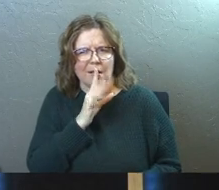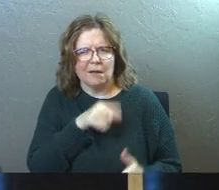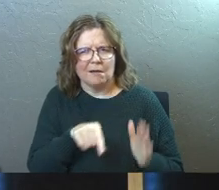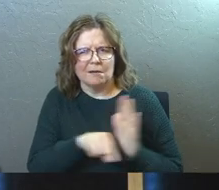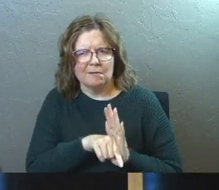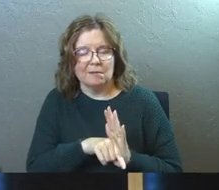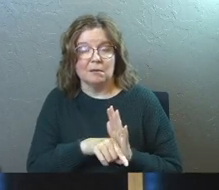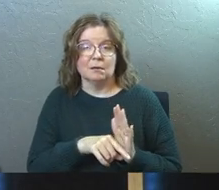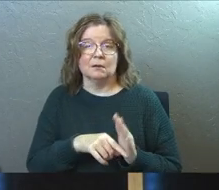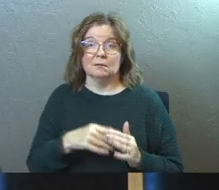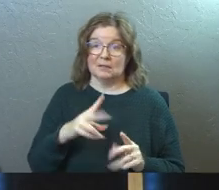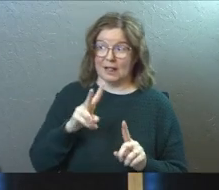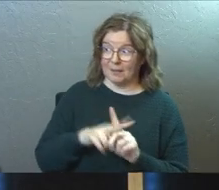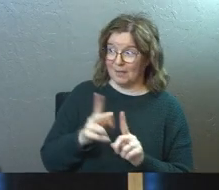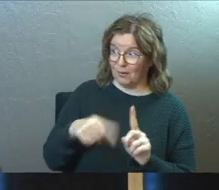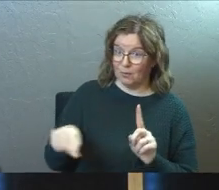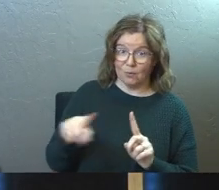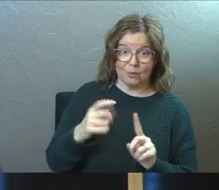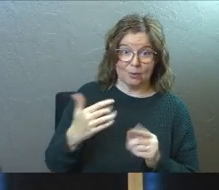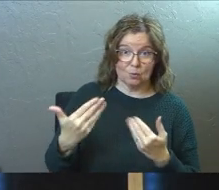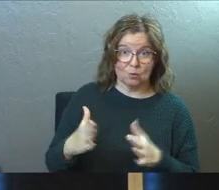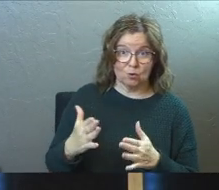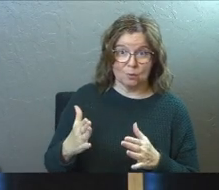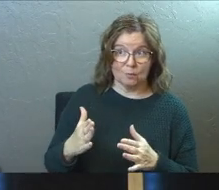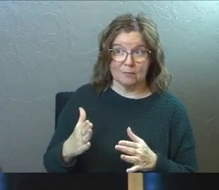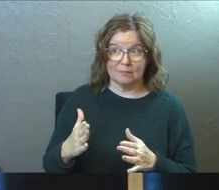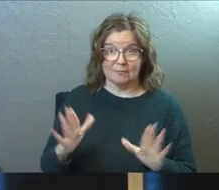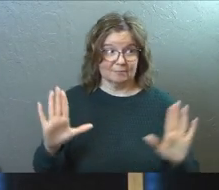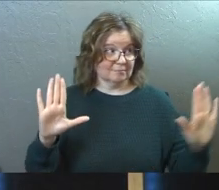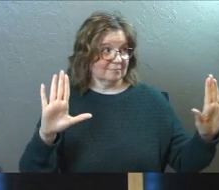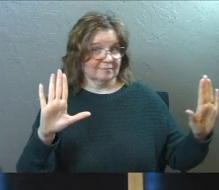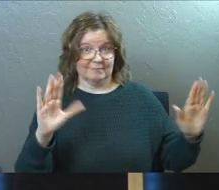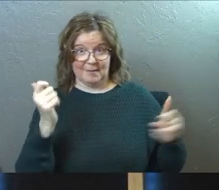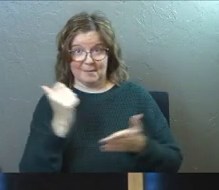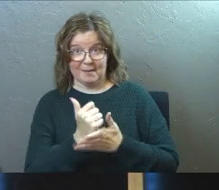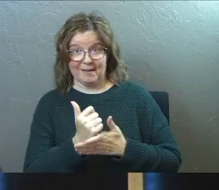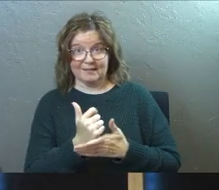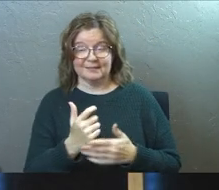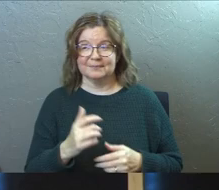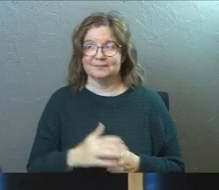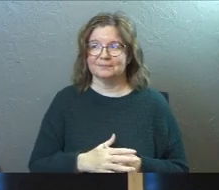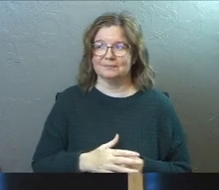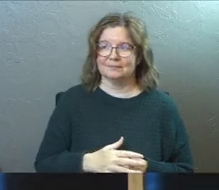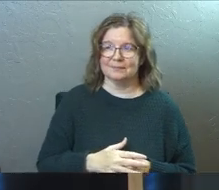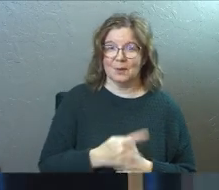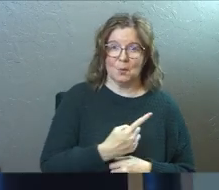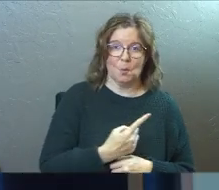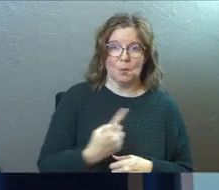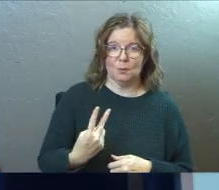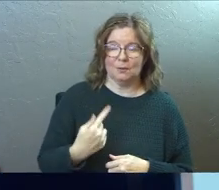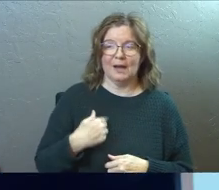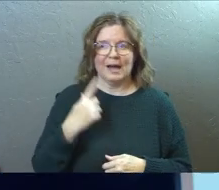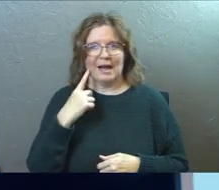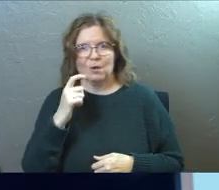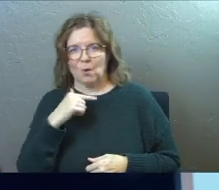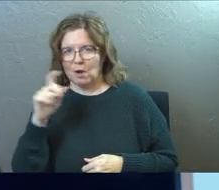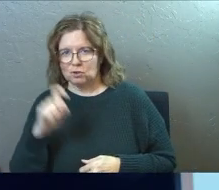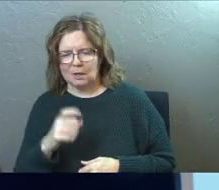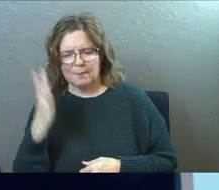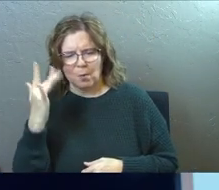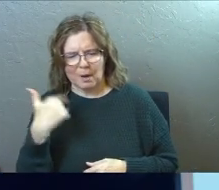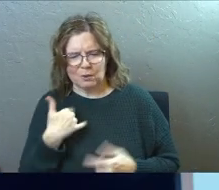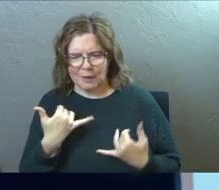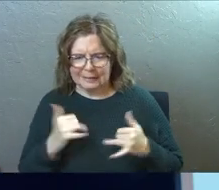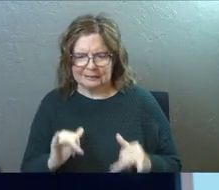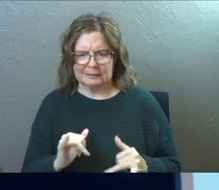part is real, right? Does that apply to anybody in this room Amen. At all? Amen. Yeah. I know I shouldn't. Yeah. I know I shouldn't, but why